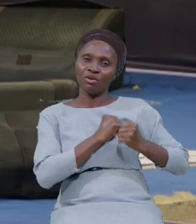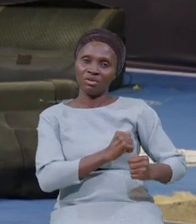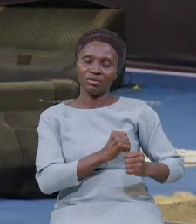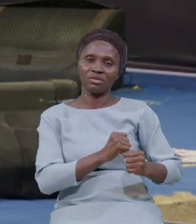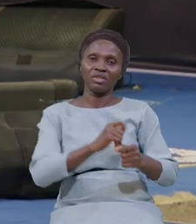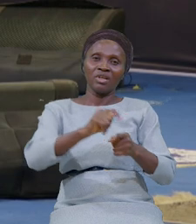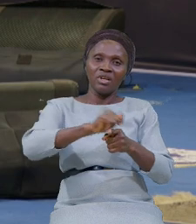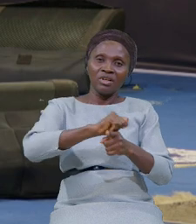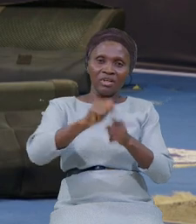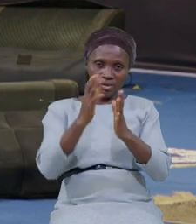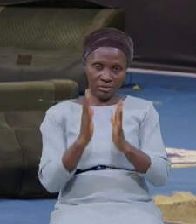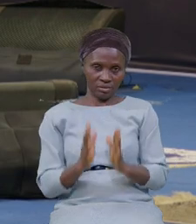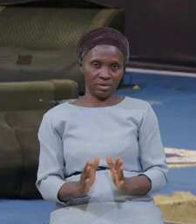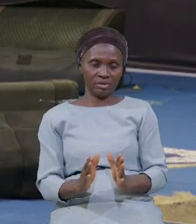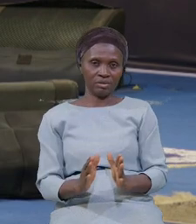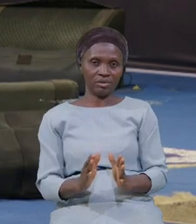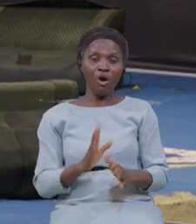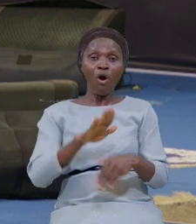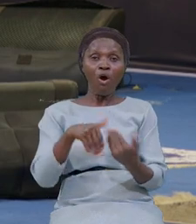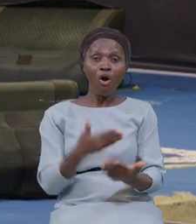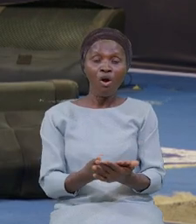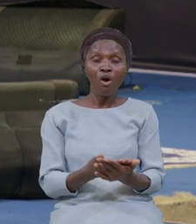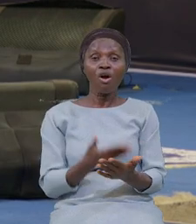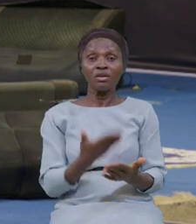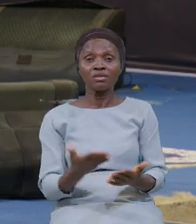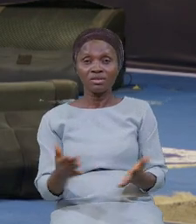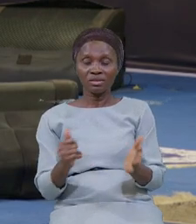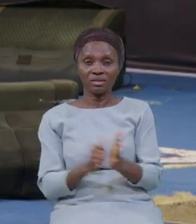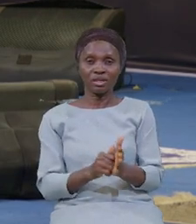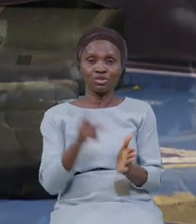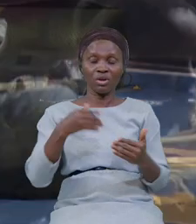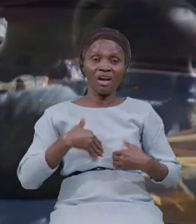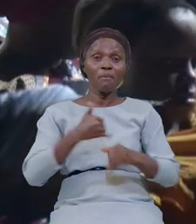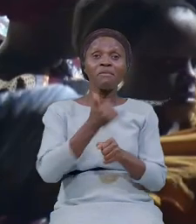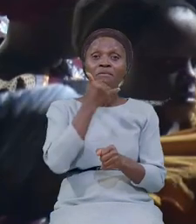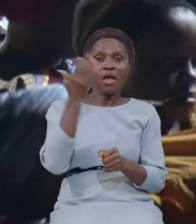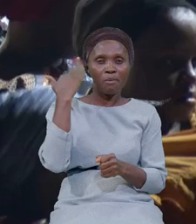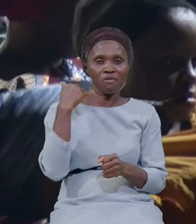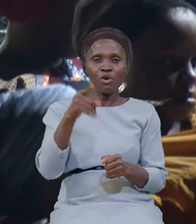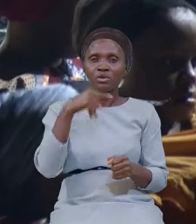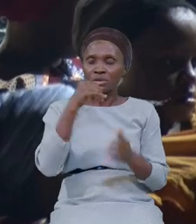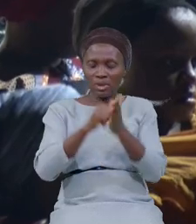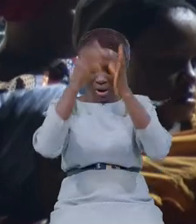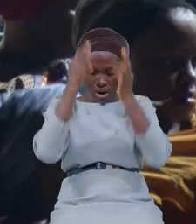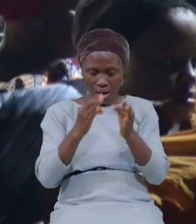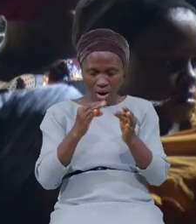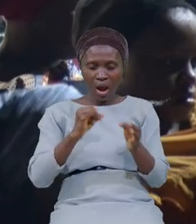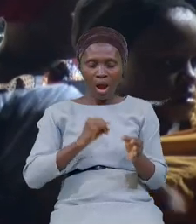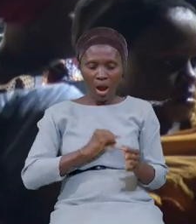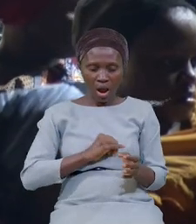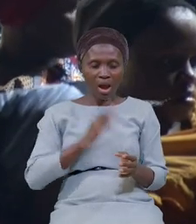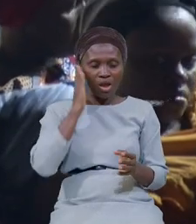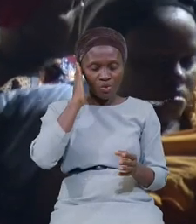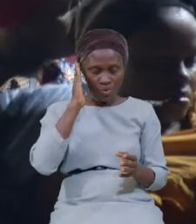you have heard, you say, I will now live by this. Write them down. Go